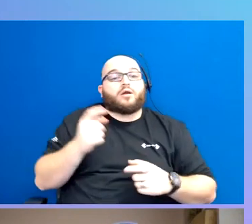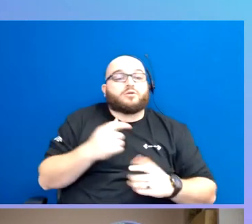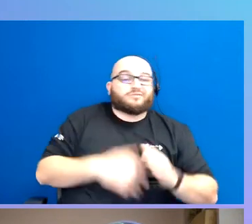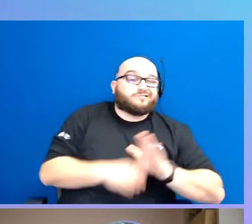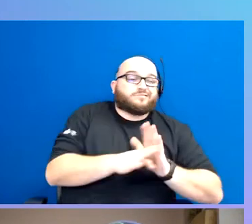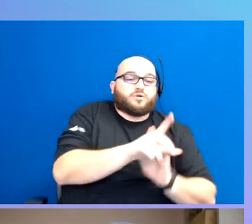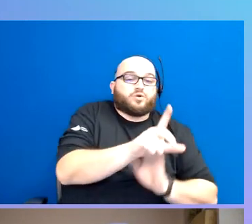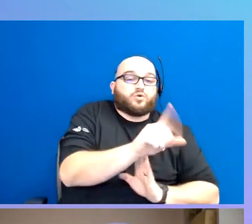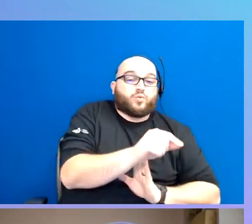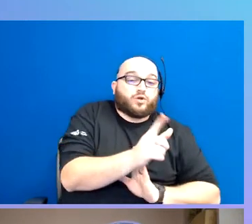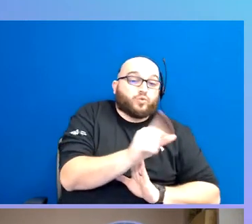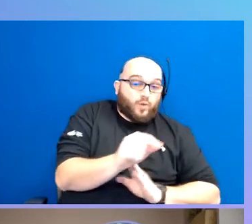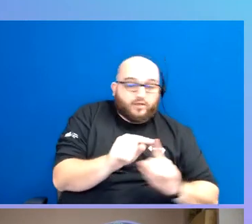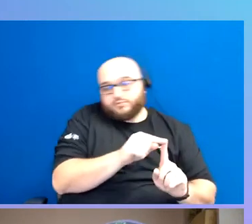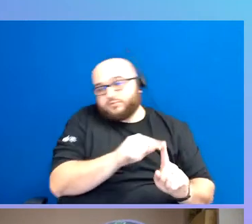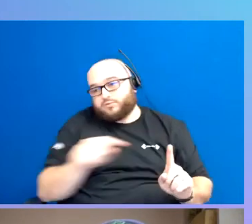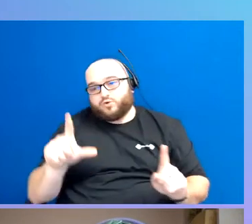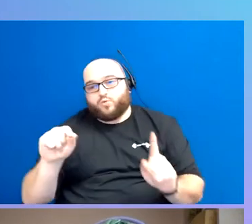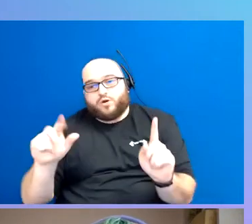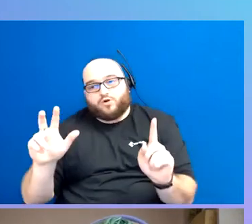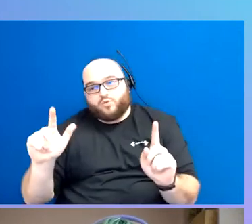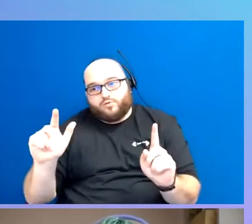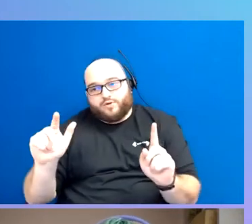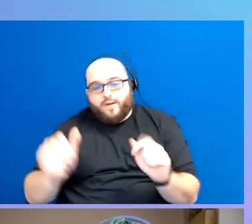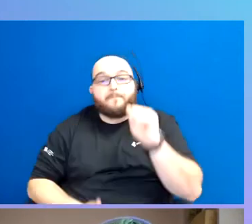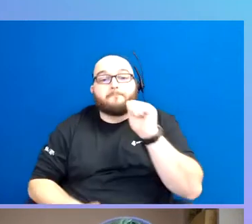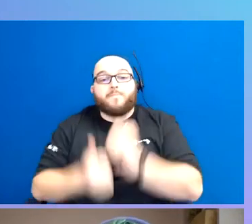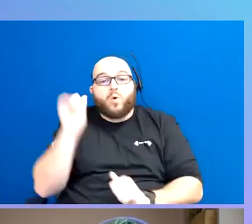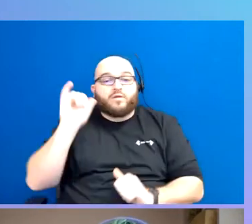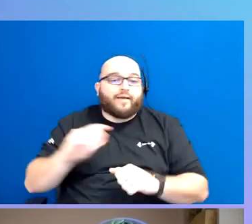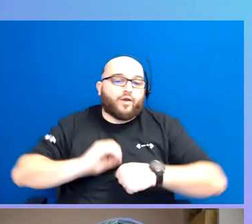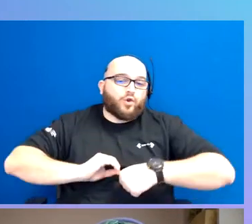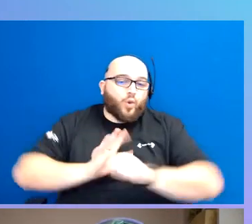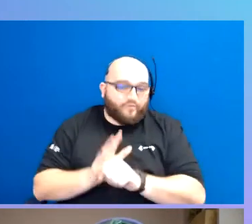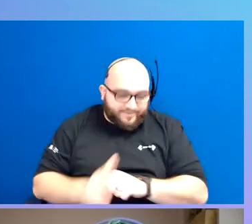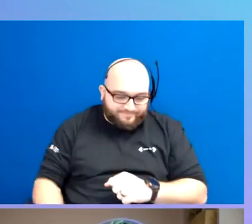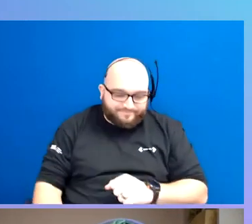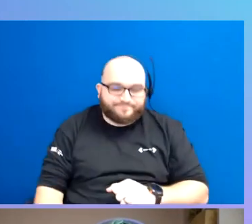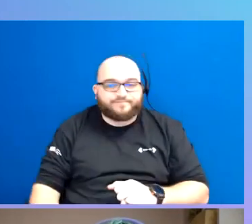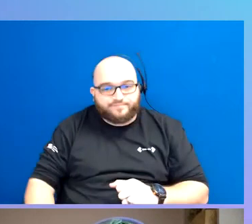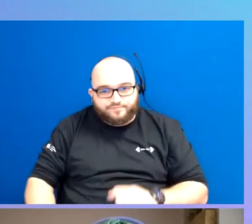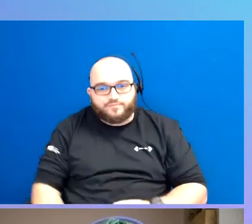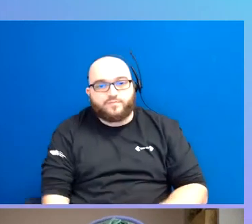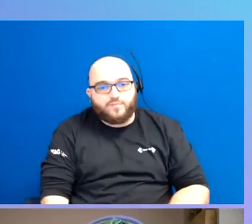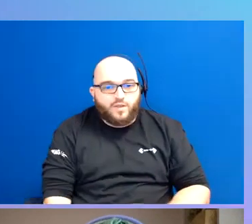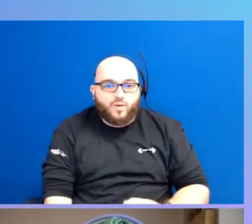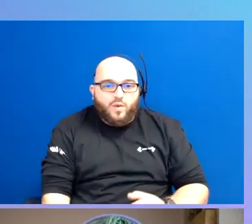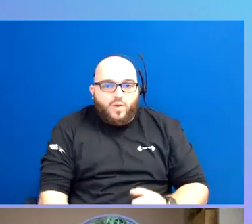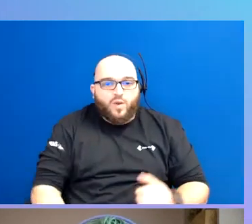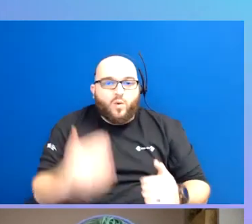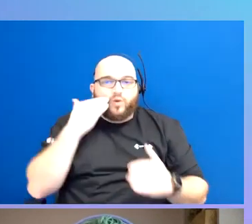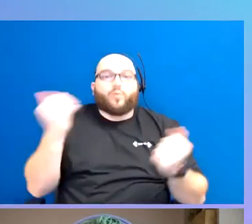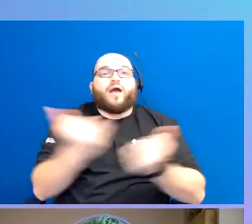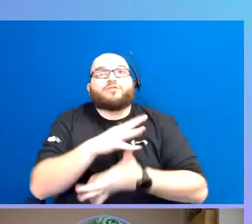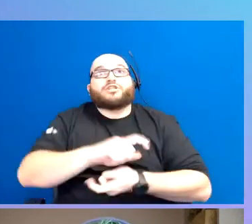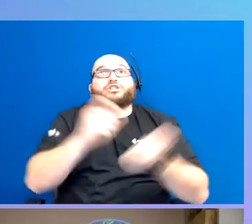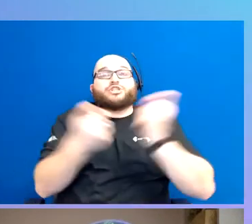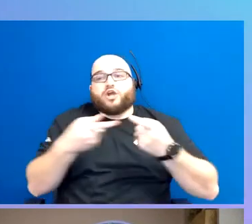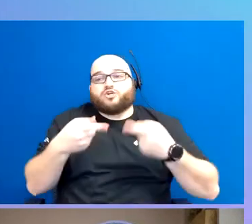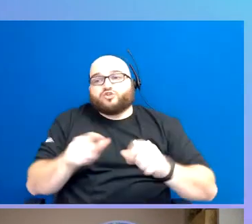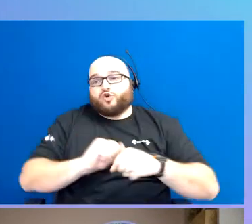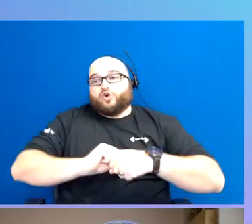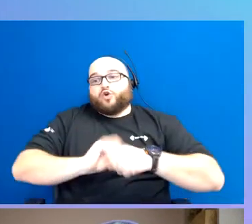to 2023. We can mostly attribute that to the pandemic. We all know things changed and things moved differently then.